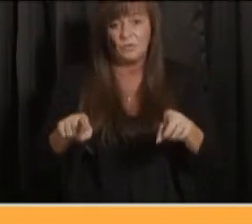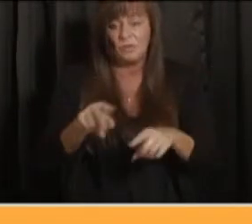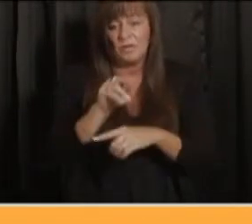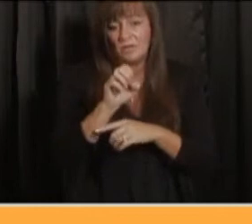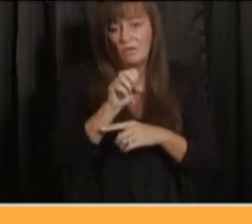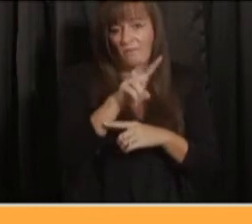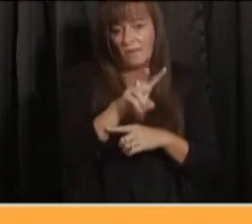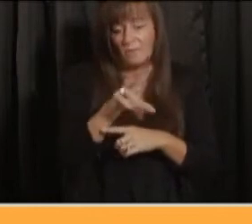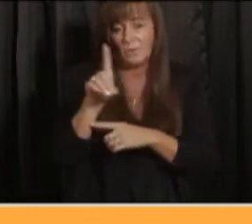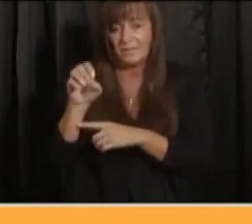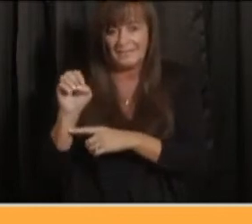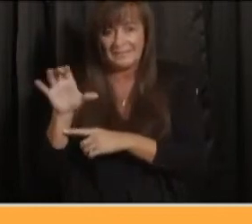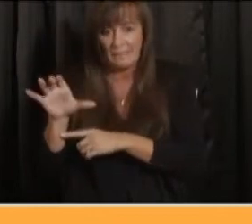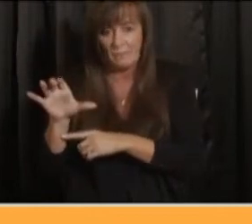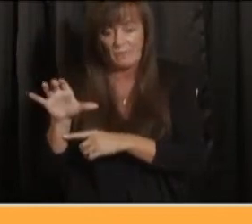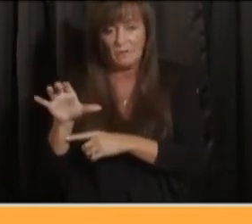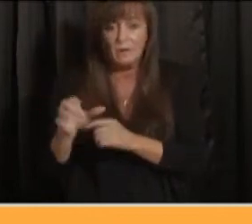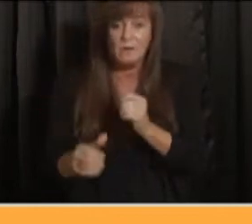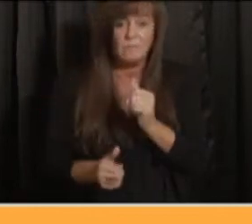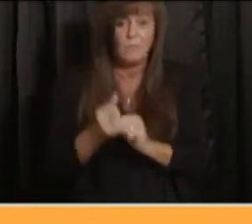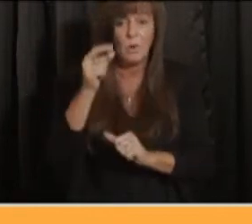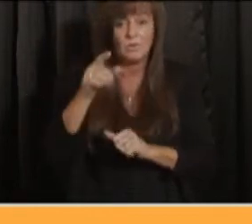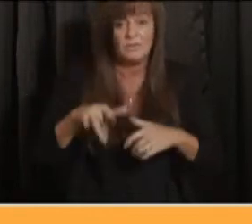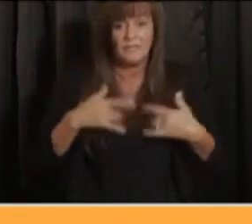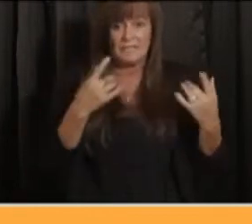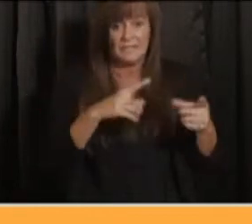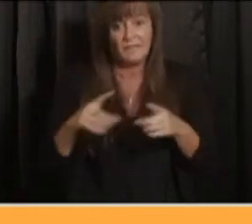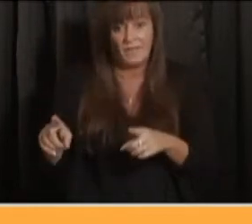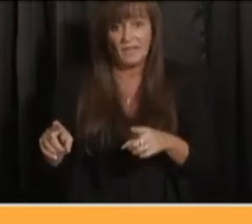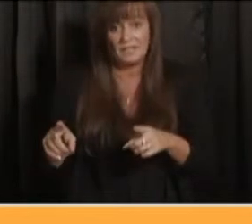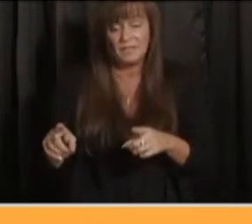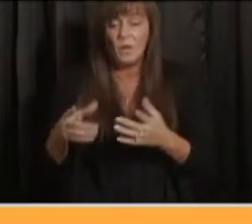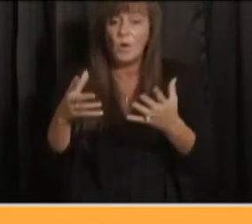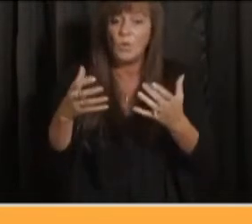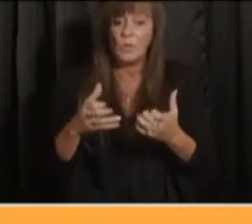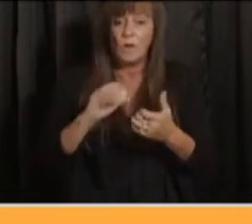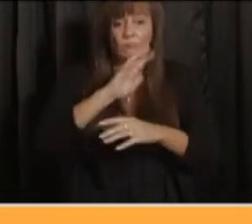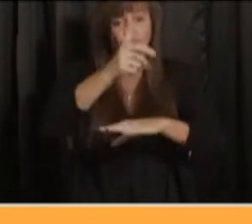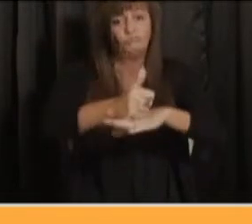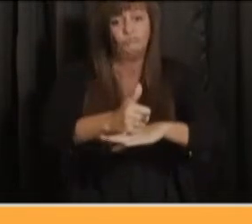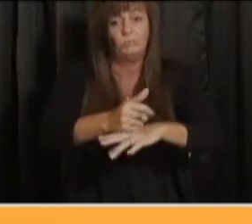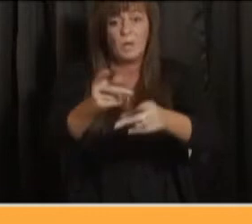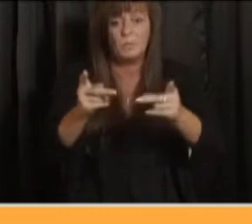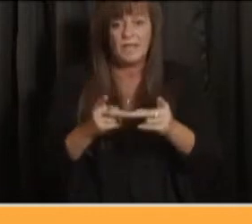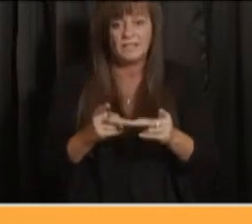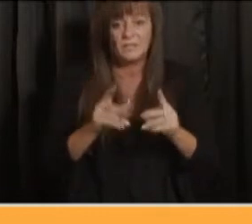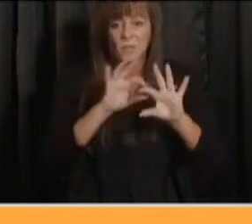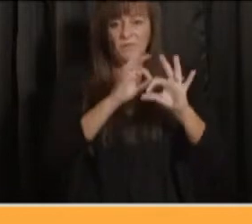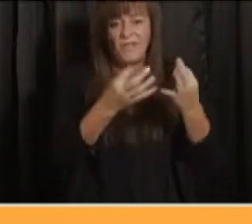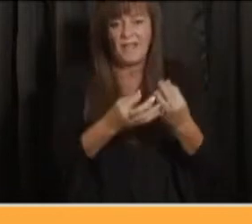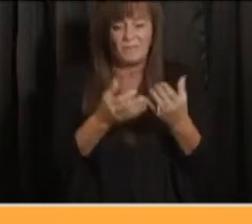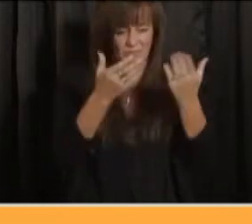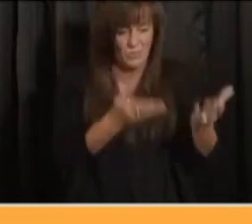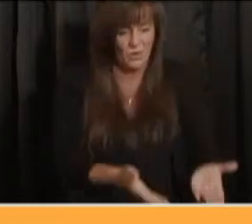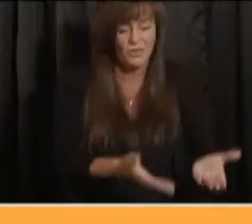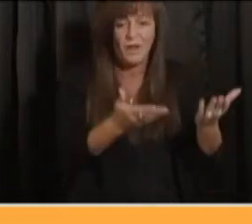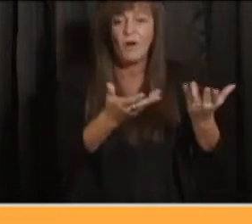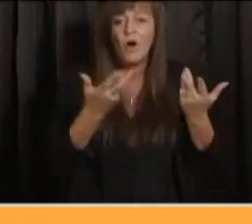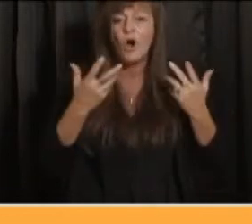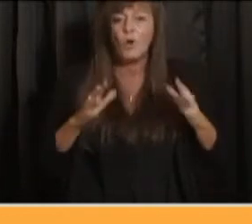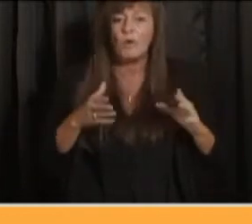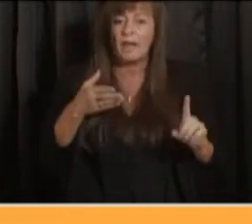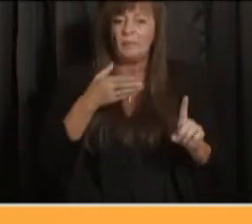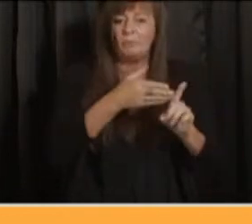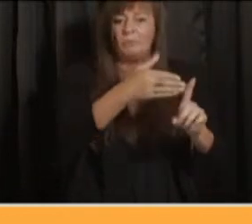December. And the majority of these events, we're trying to put them in places where families already are, where they're already going,